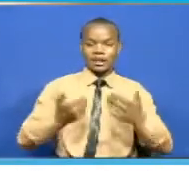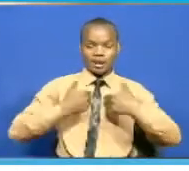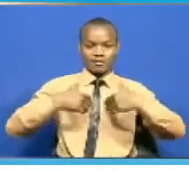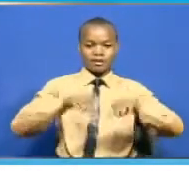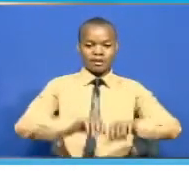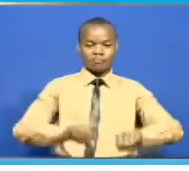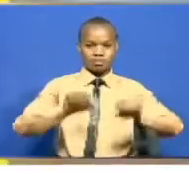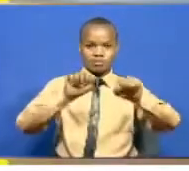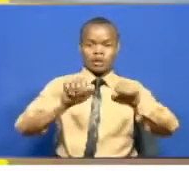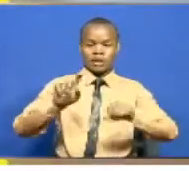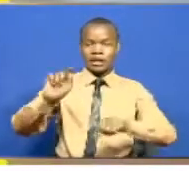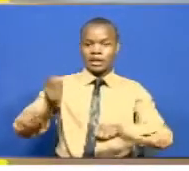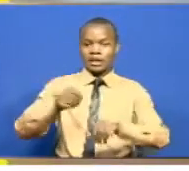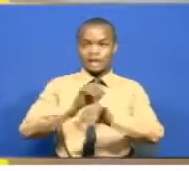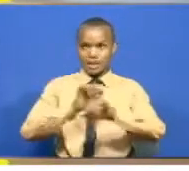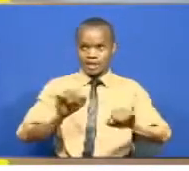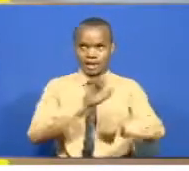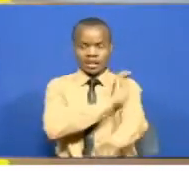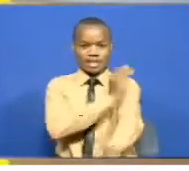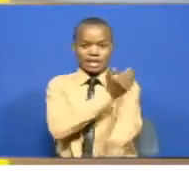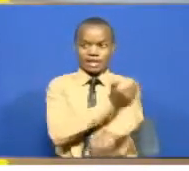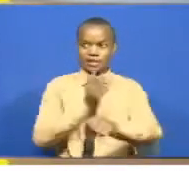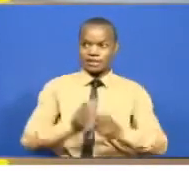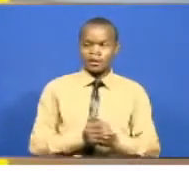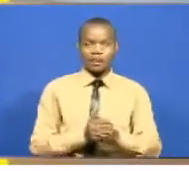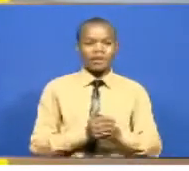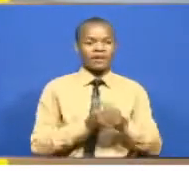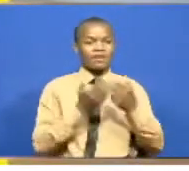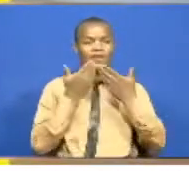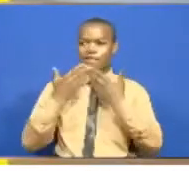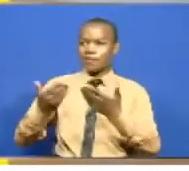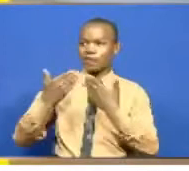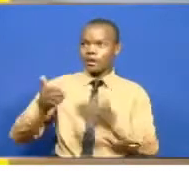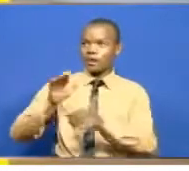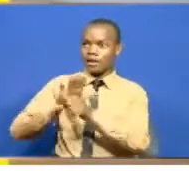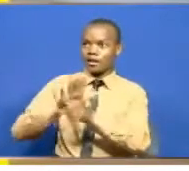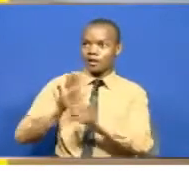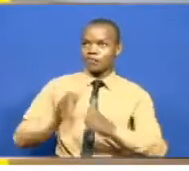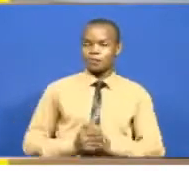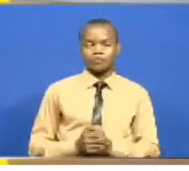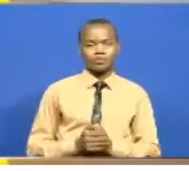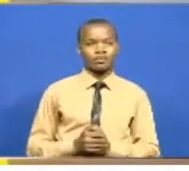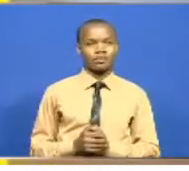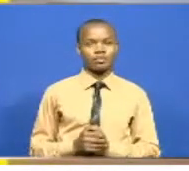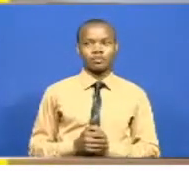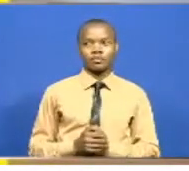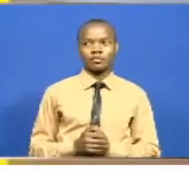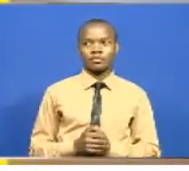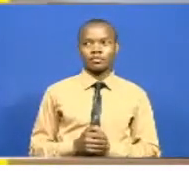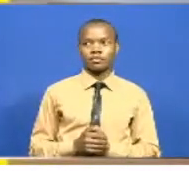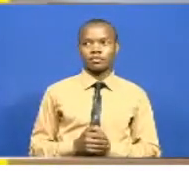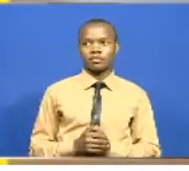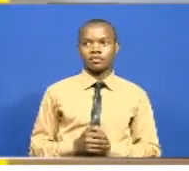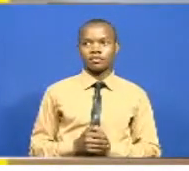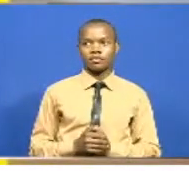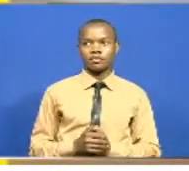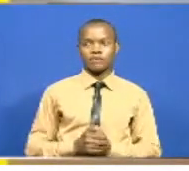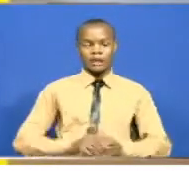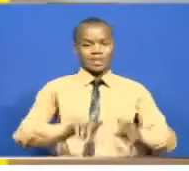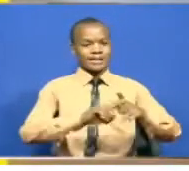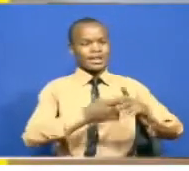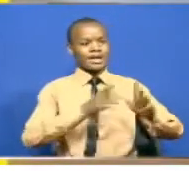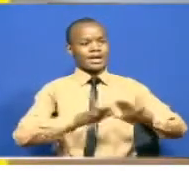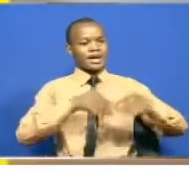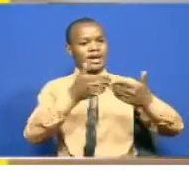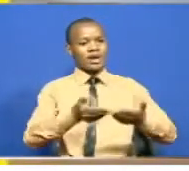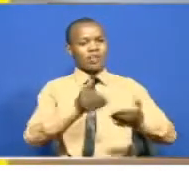Energy Association. Welcome on set. Thank you very much, Betty. Karibu sana. Now, let's just start with an overview of how renewable